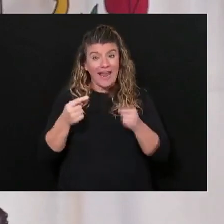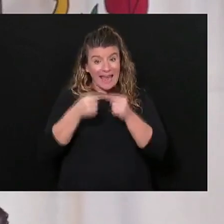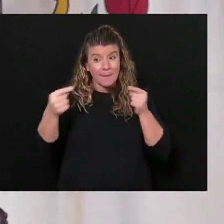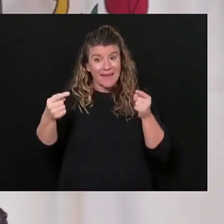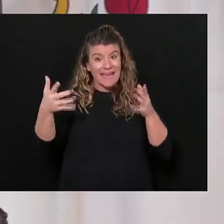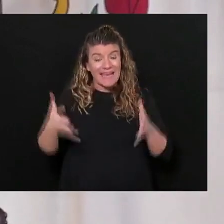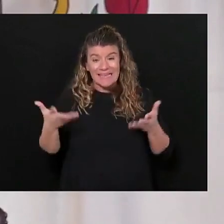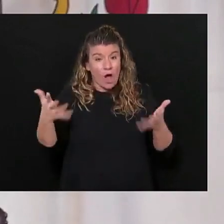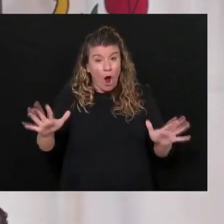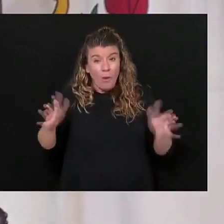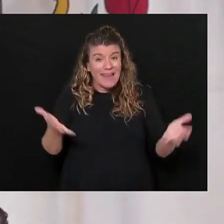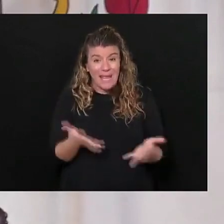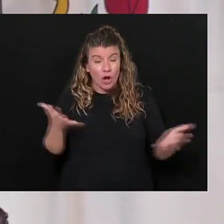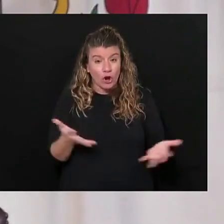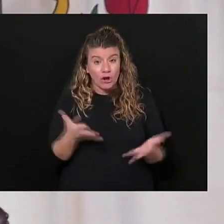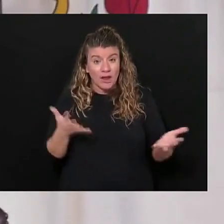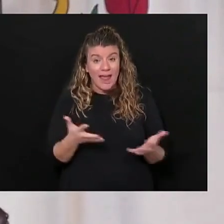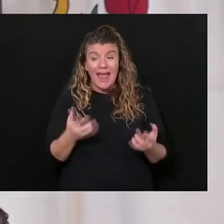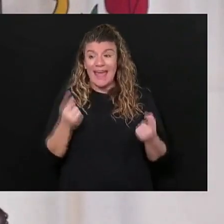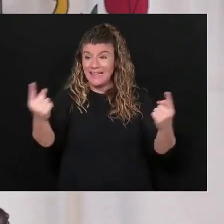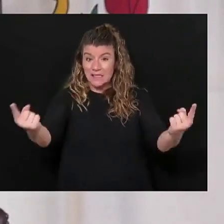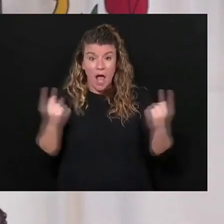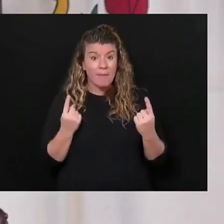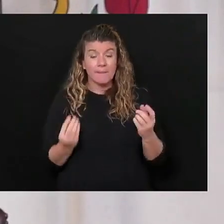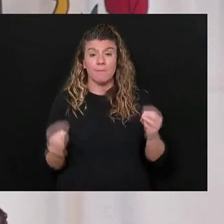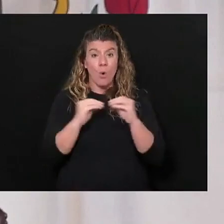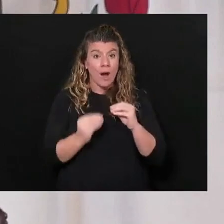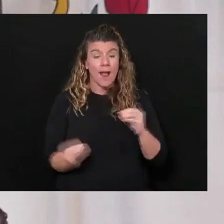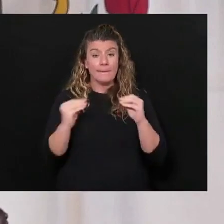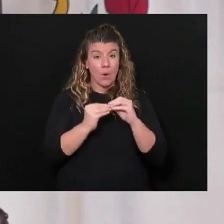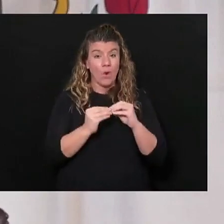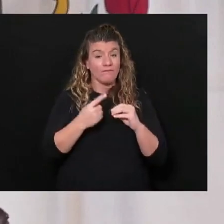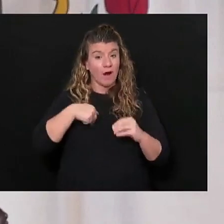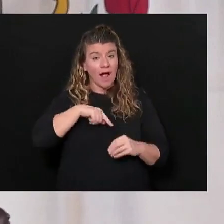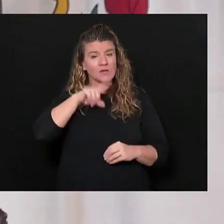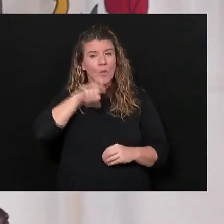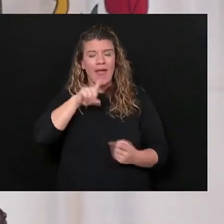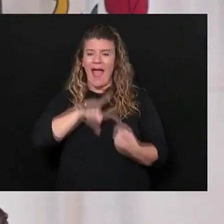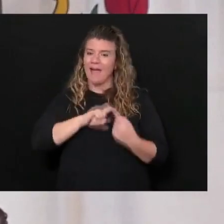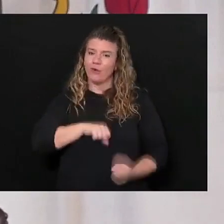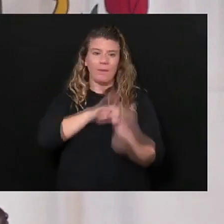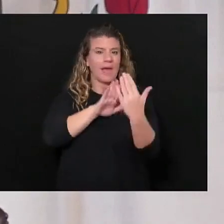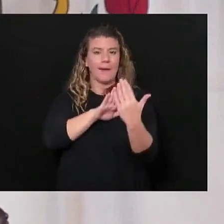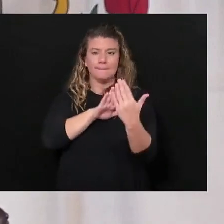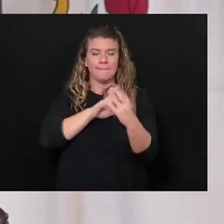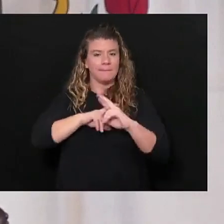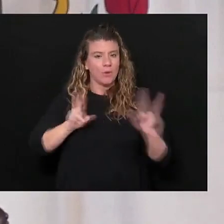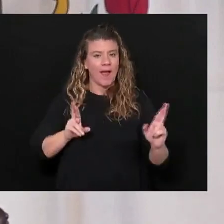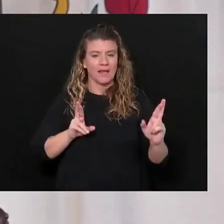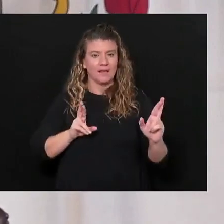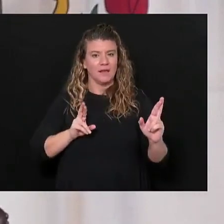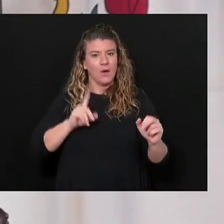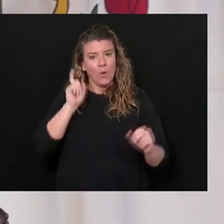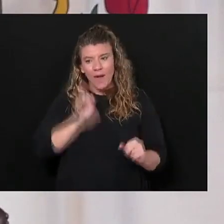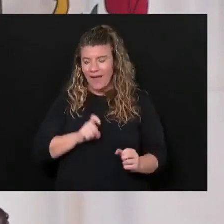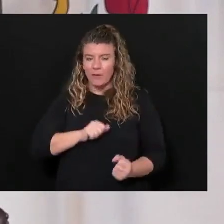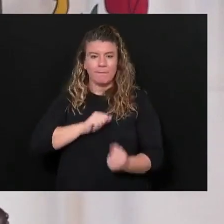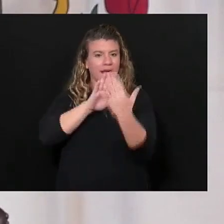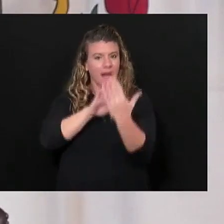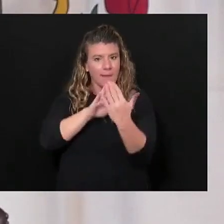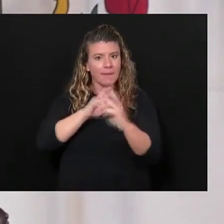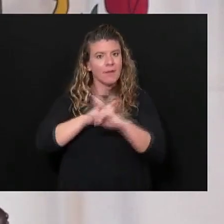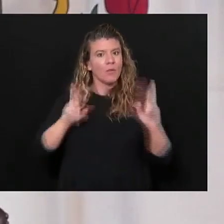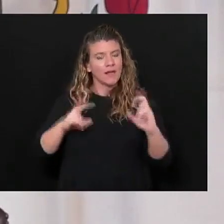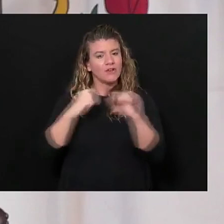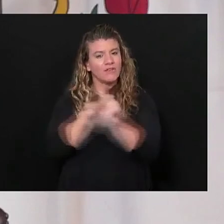And the enemy is coming at us right now. We got to pick it up. We got to pick it up, and we got to pick it up right